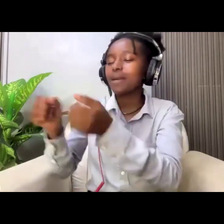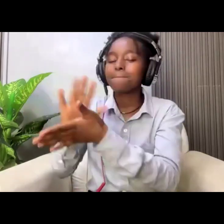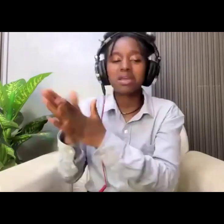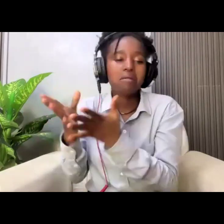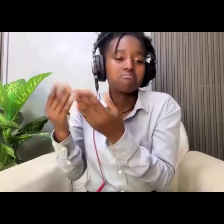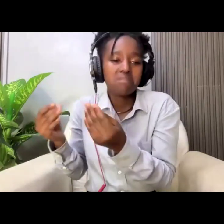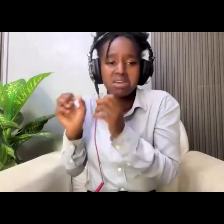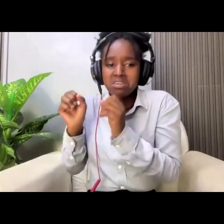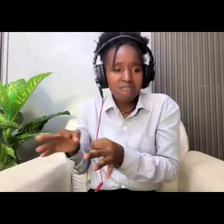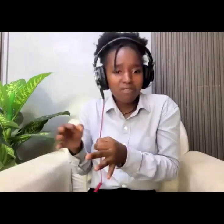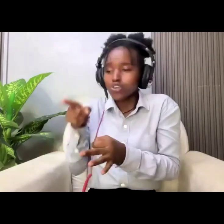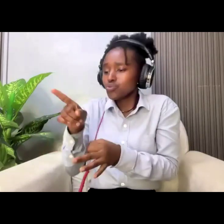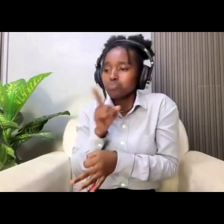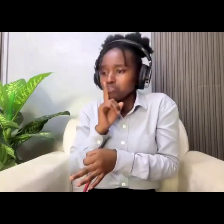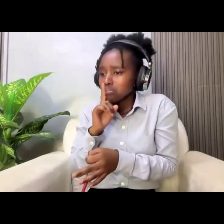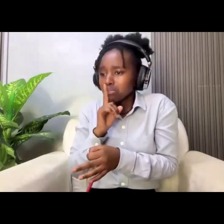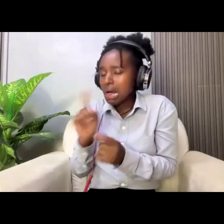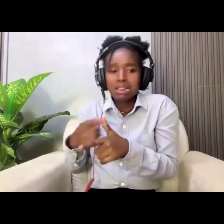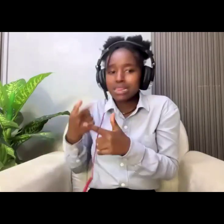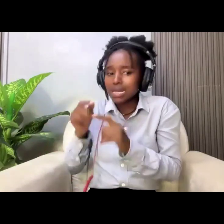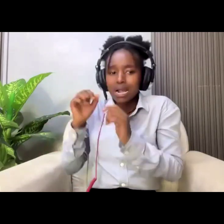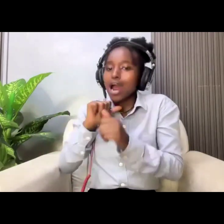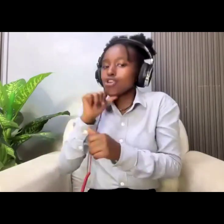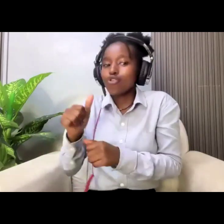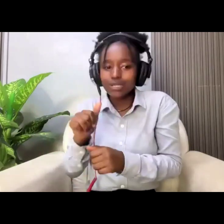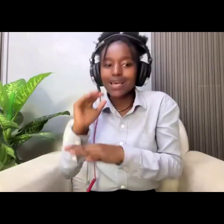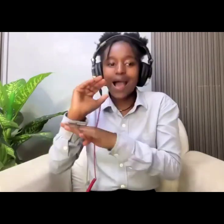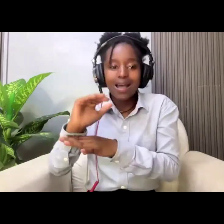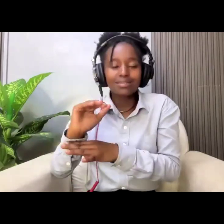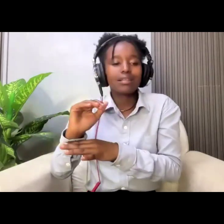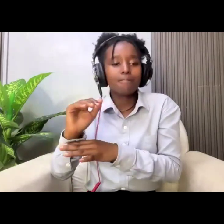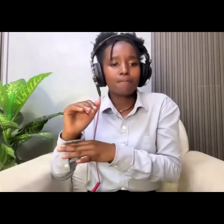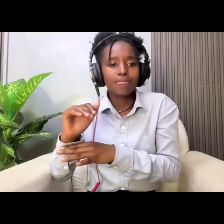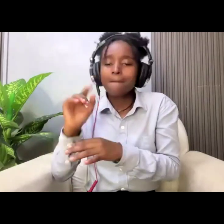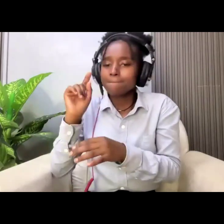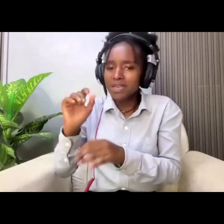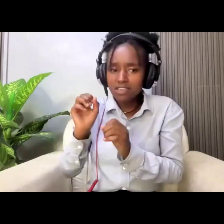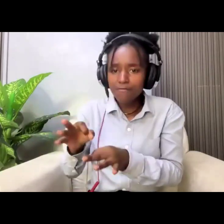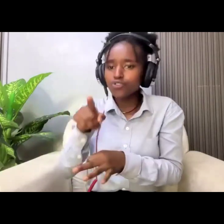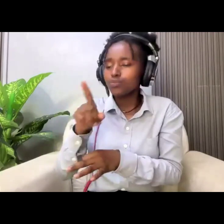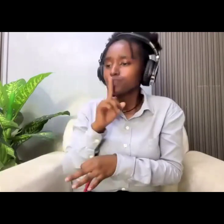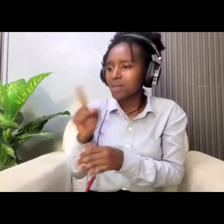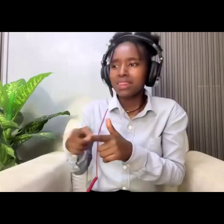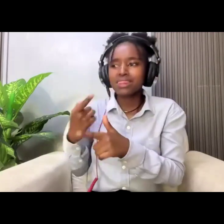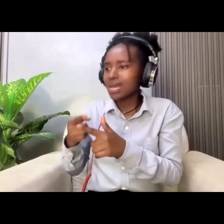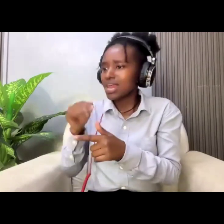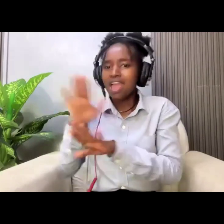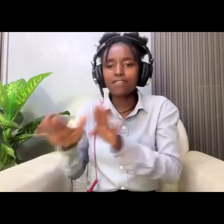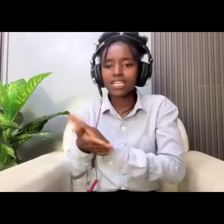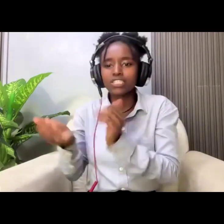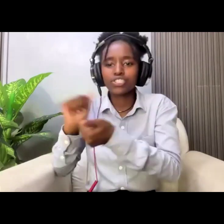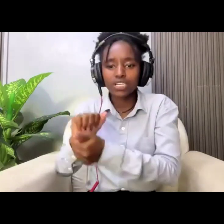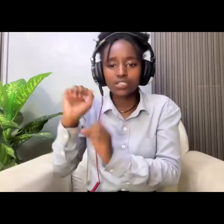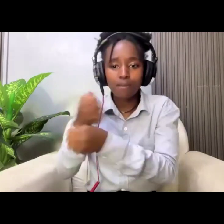life and employment and elsewhere unless they do ask for what they're entitled to. So this is about